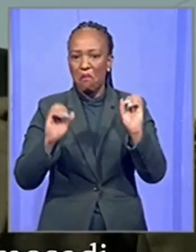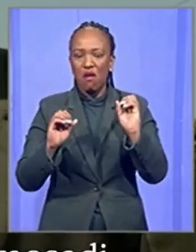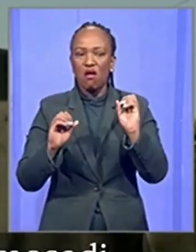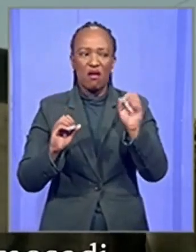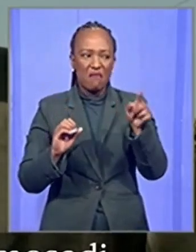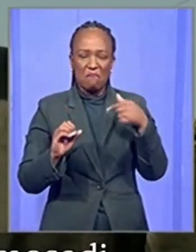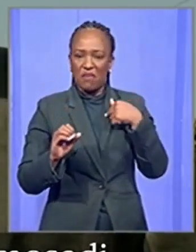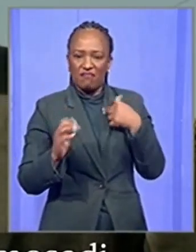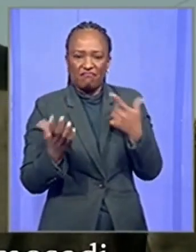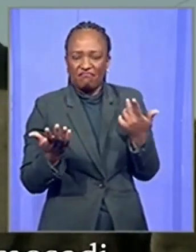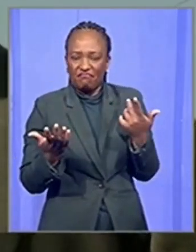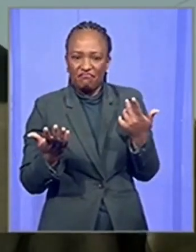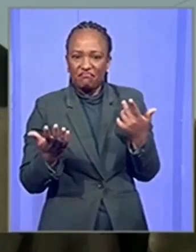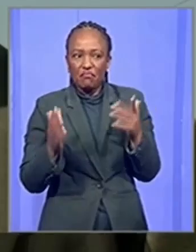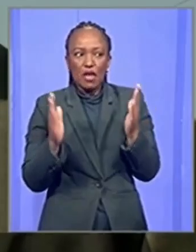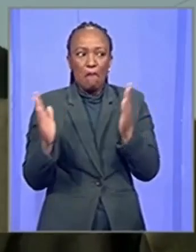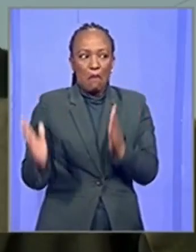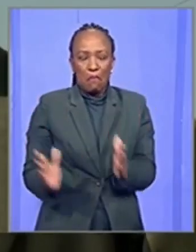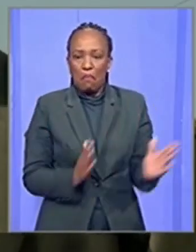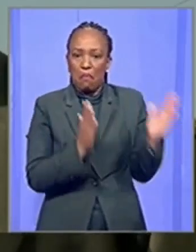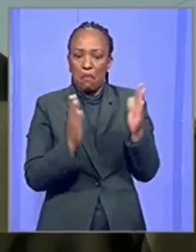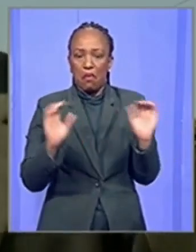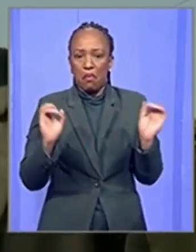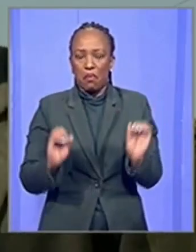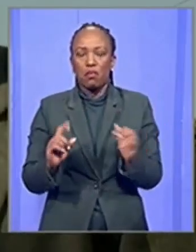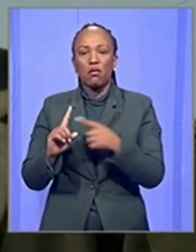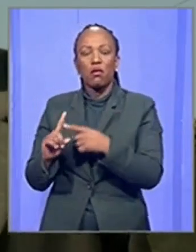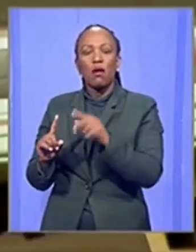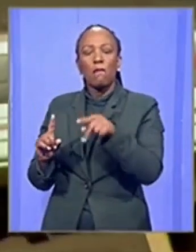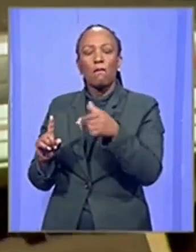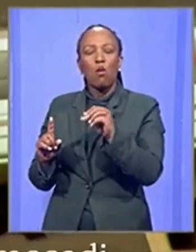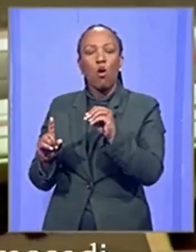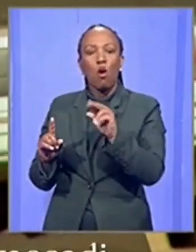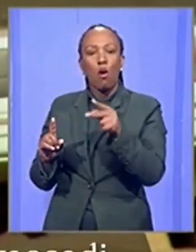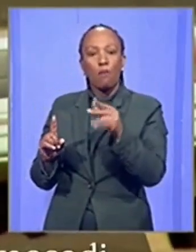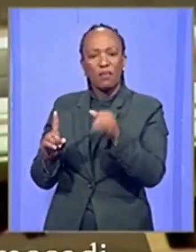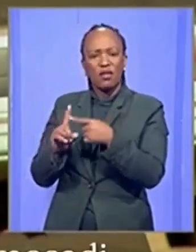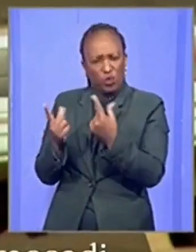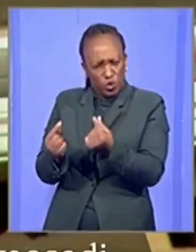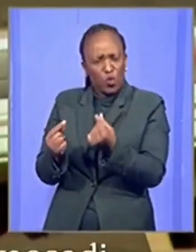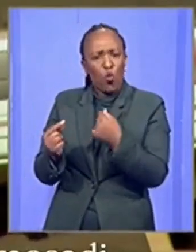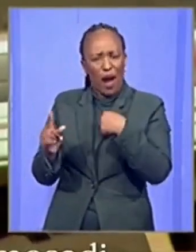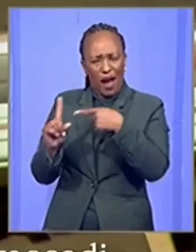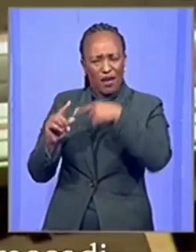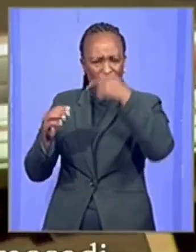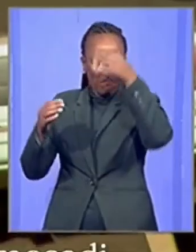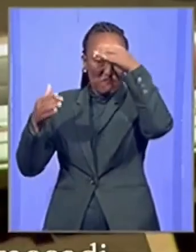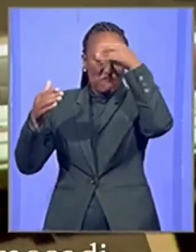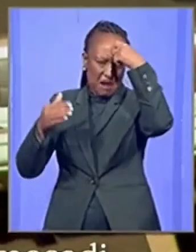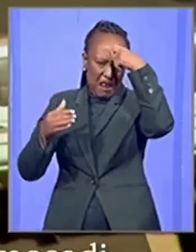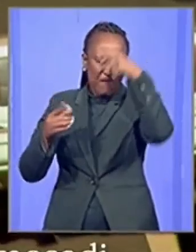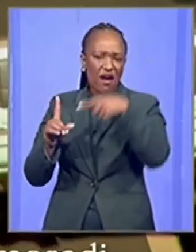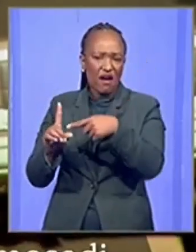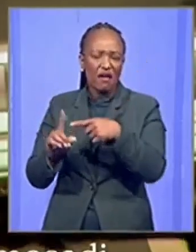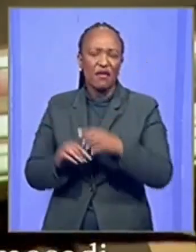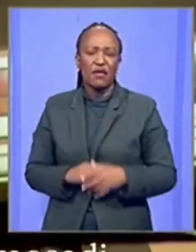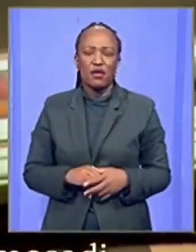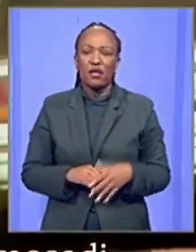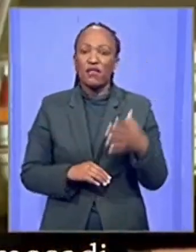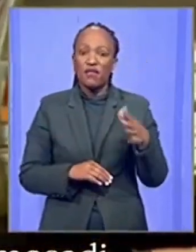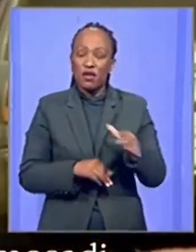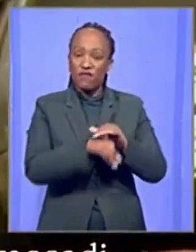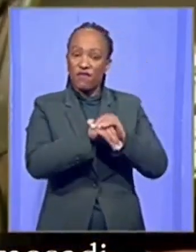not have much preparation, people will always do it for me. Tsala ya ga Ramathuba Musa Mabasa a re Ramathuba o bontshitse matshwao a go